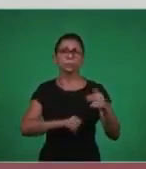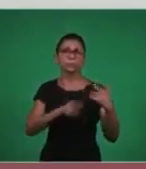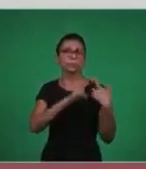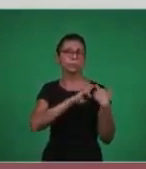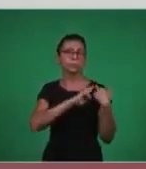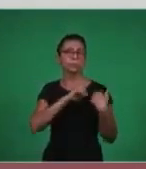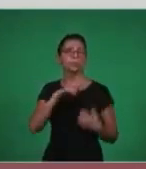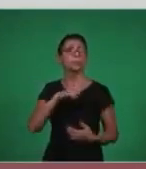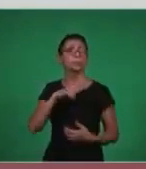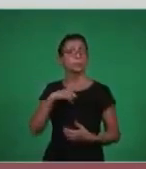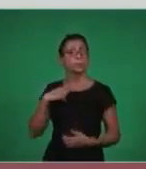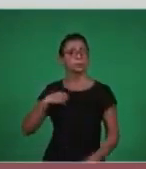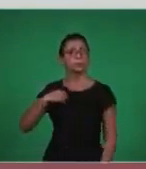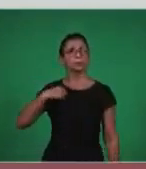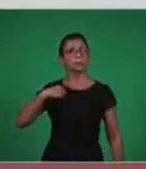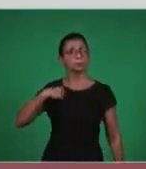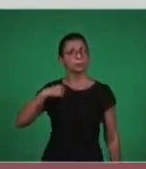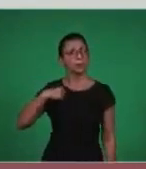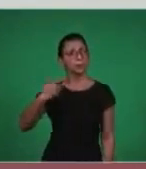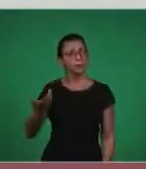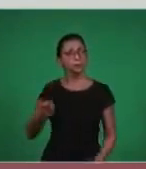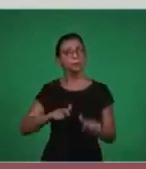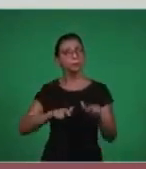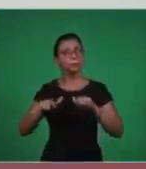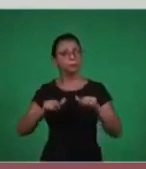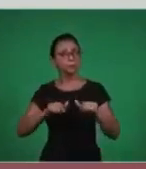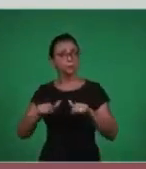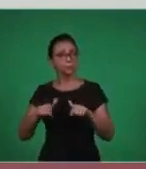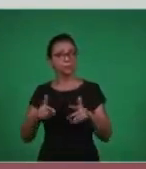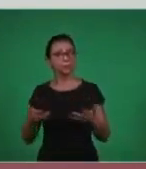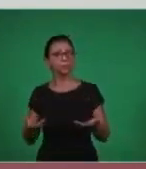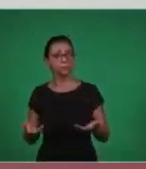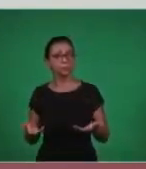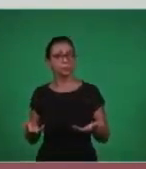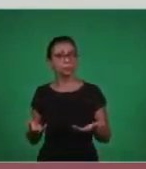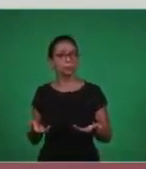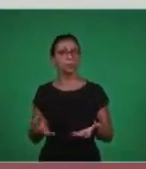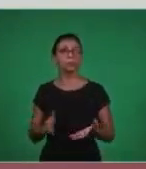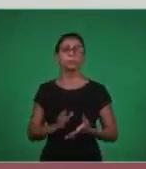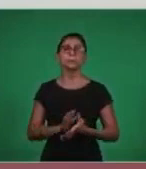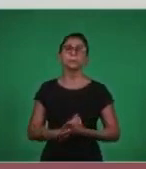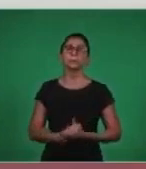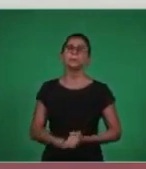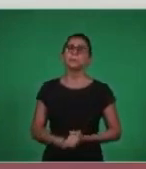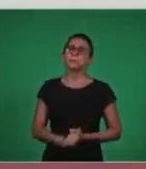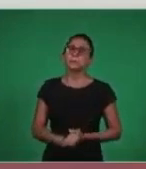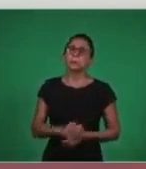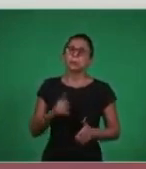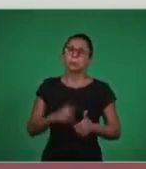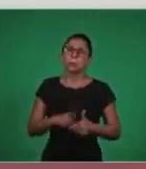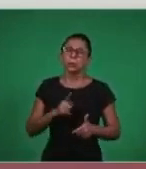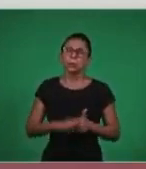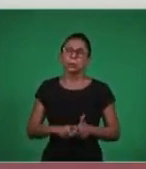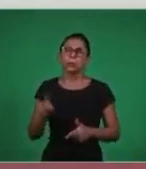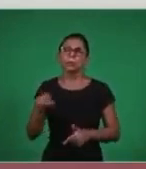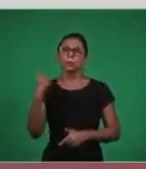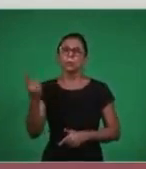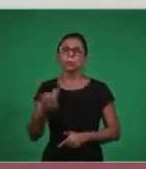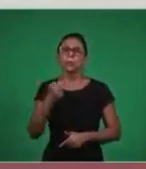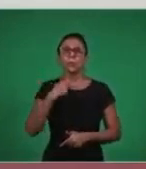in the direction of the institutions, our volunteer work. My brethren, we are aggregating the values that